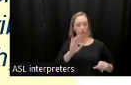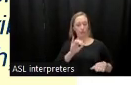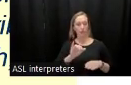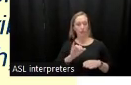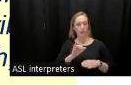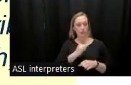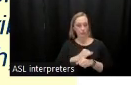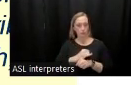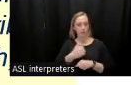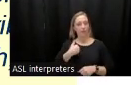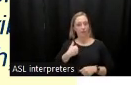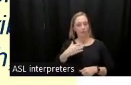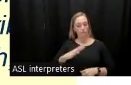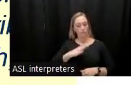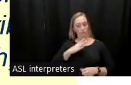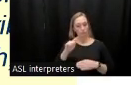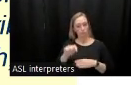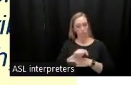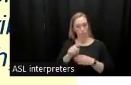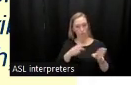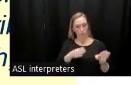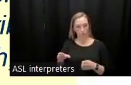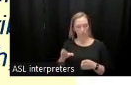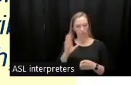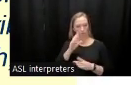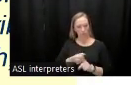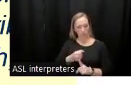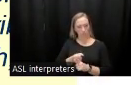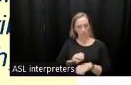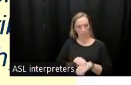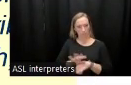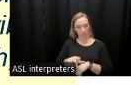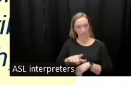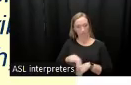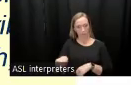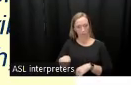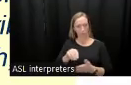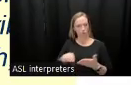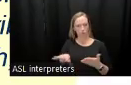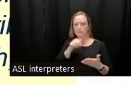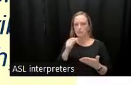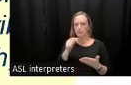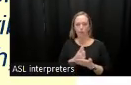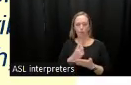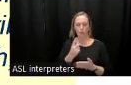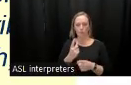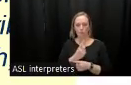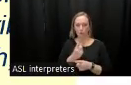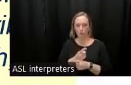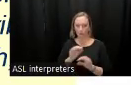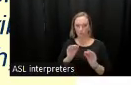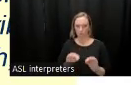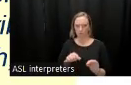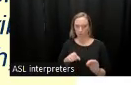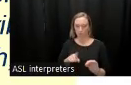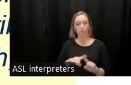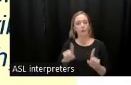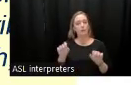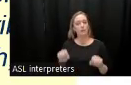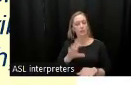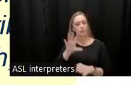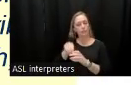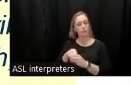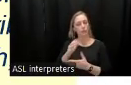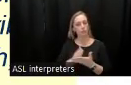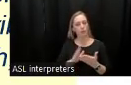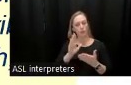plans that affect such students, that's not appropriate to put here, but you can include that as part of the facilities and